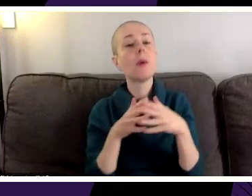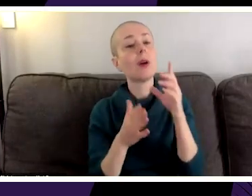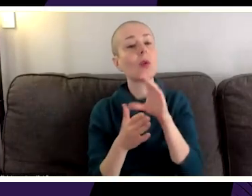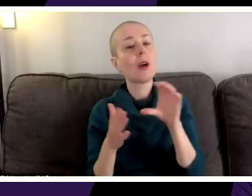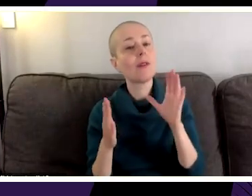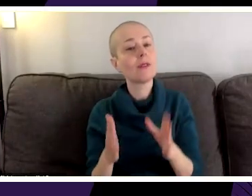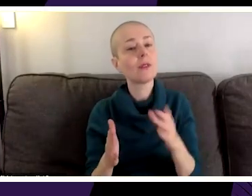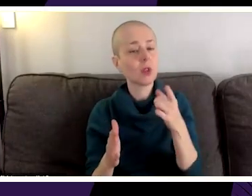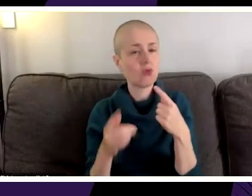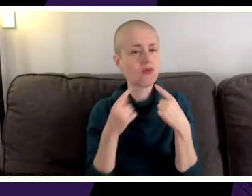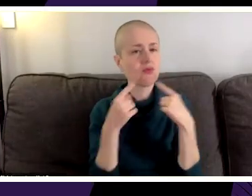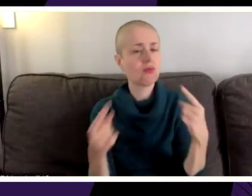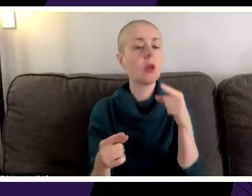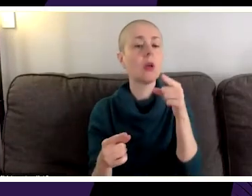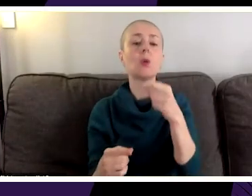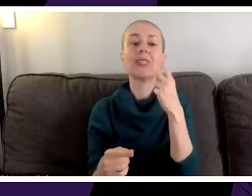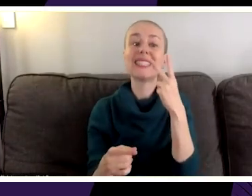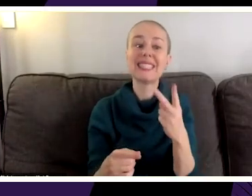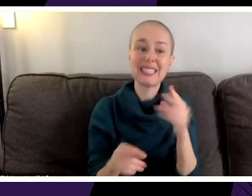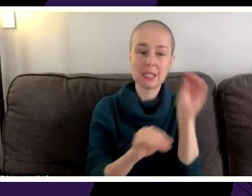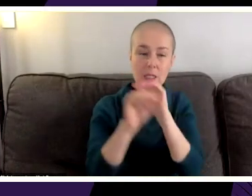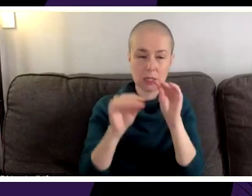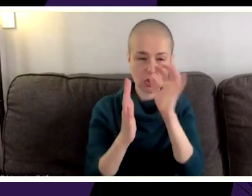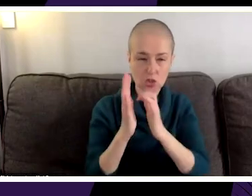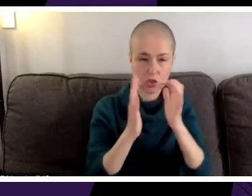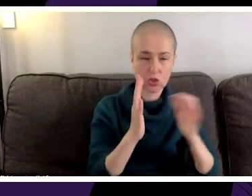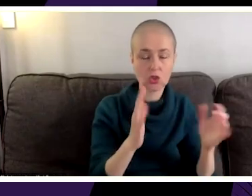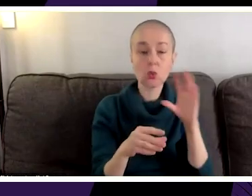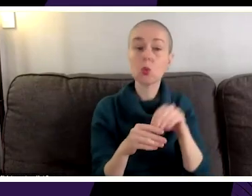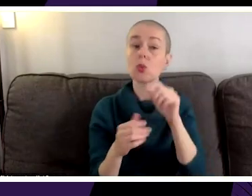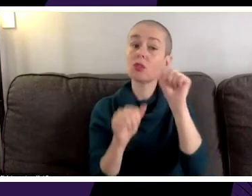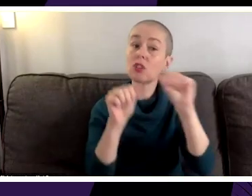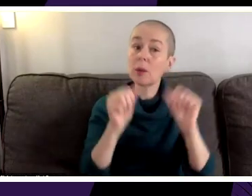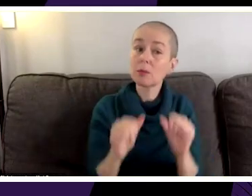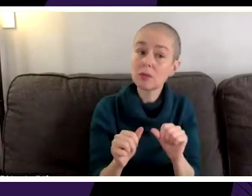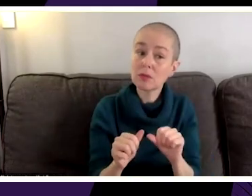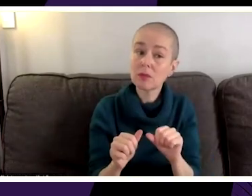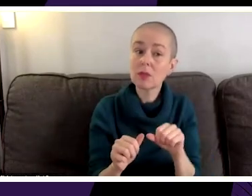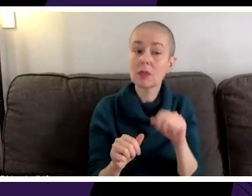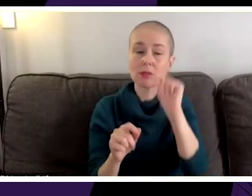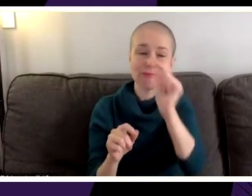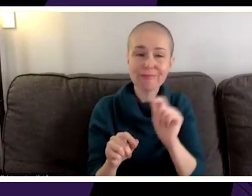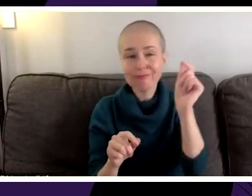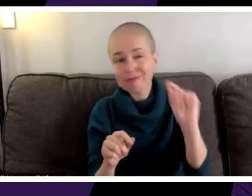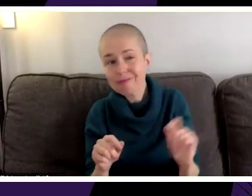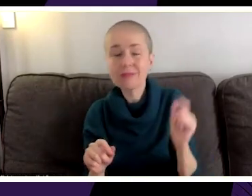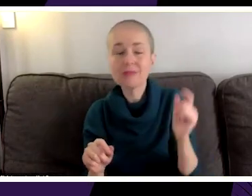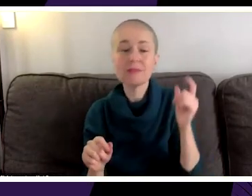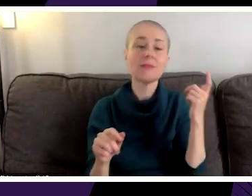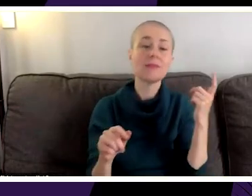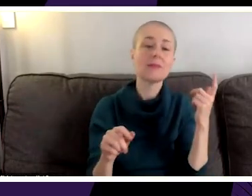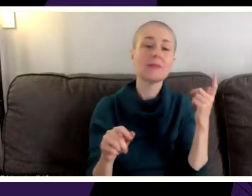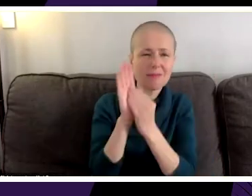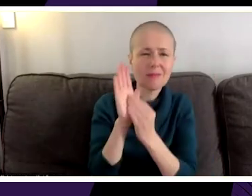who, in this score you can see there's lots of shapes, right? And there's squiggles, and there is some annotation,